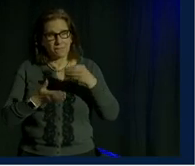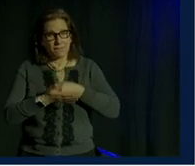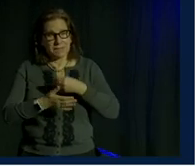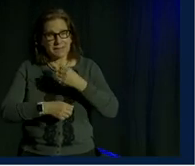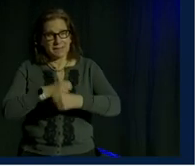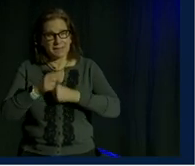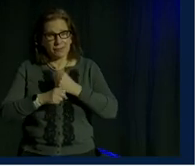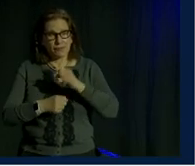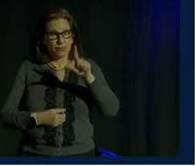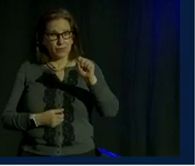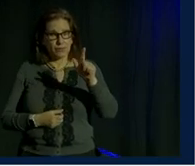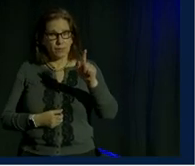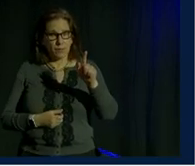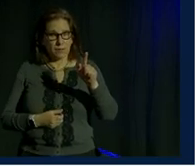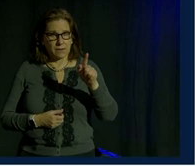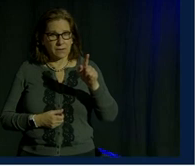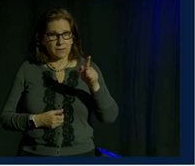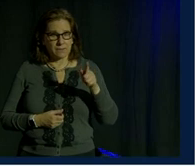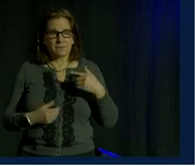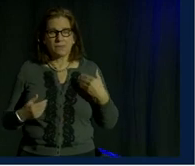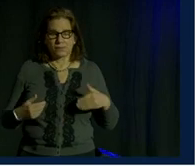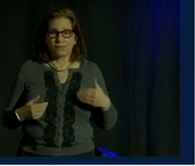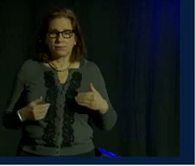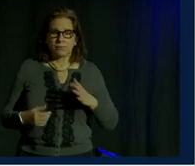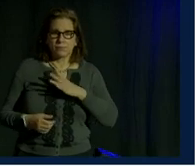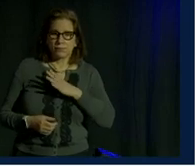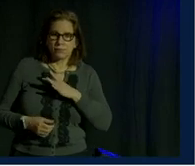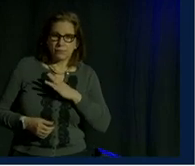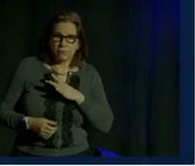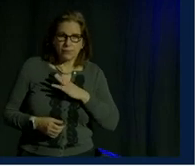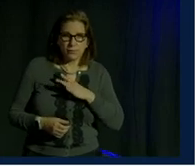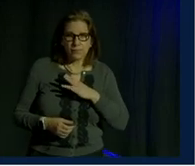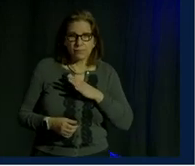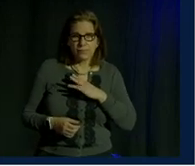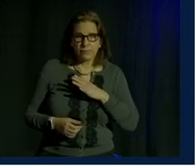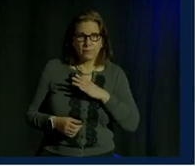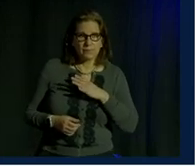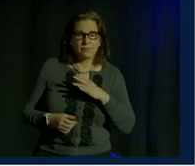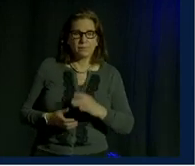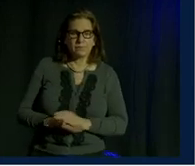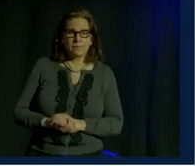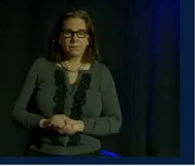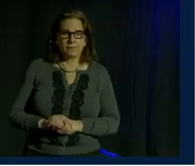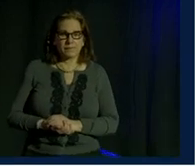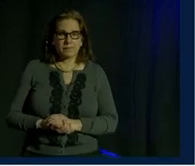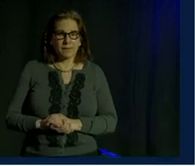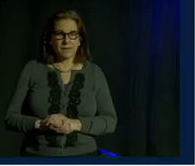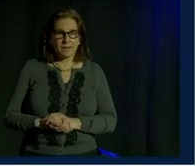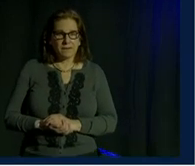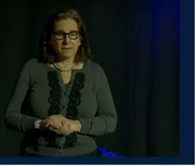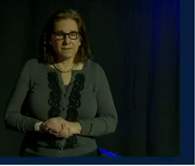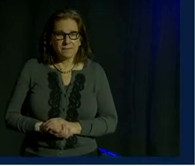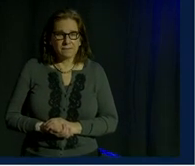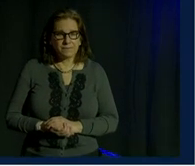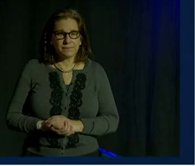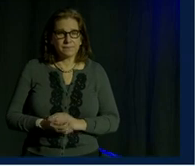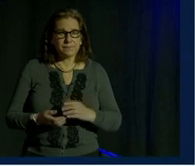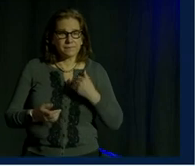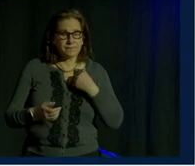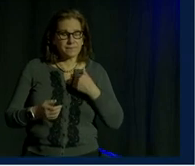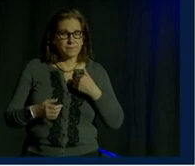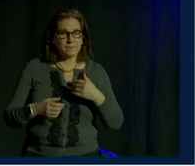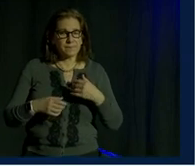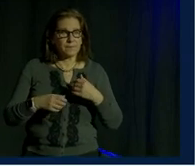long-delayed projects, began long-range planning, engaged our residents and advocates, and we're fine-tuning the plan and will